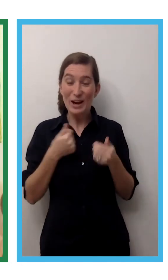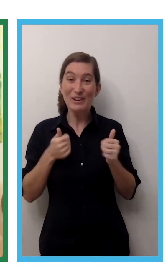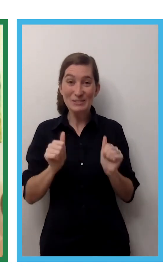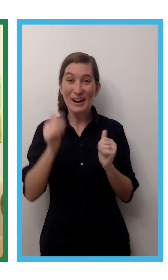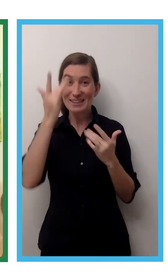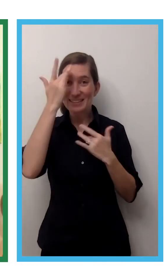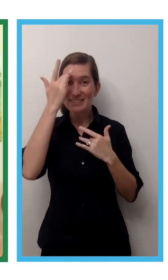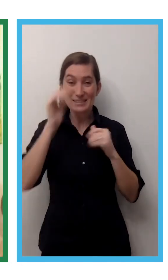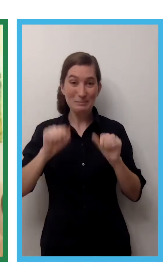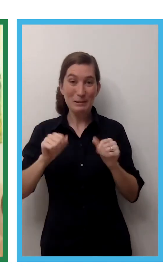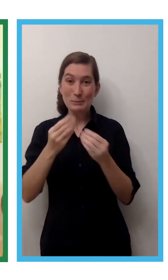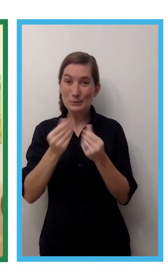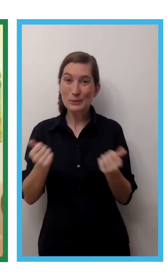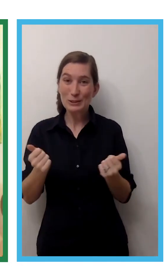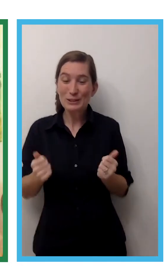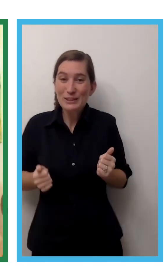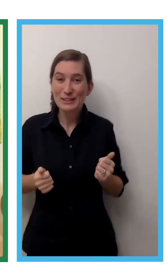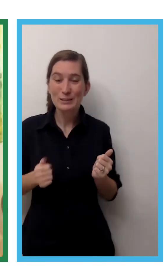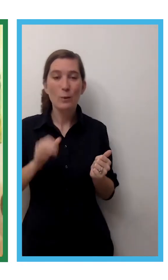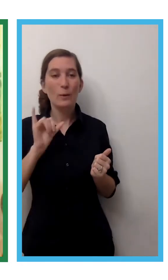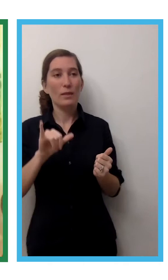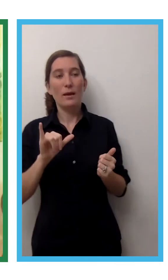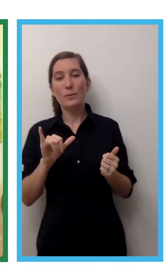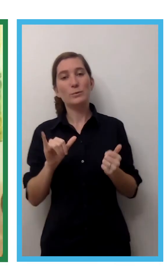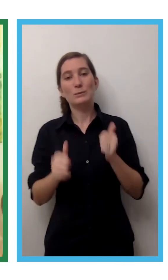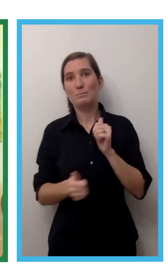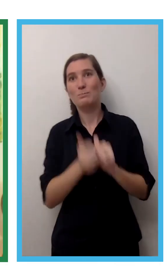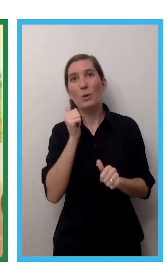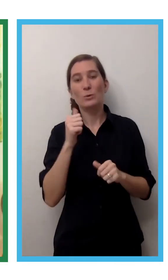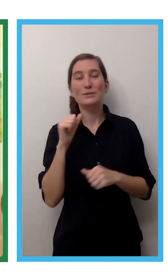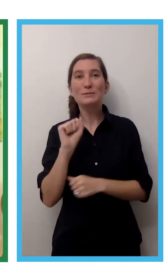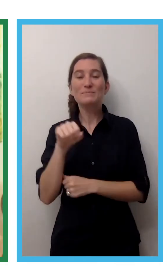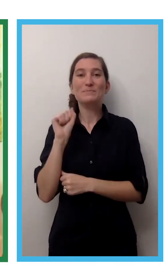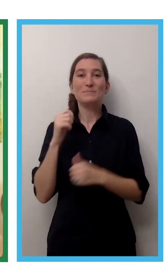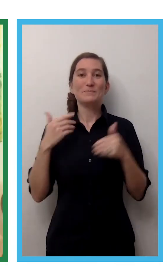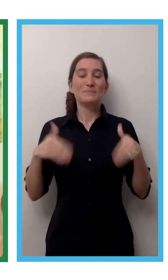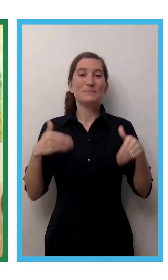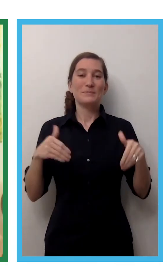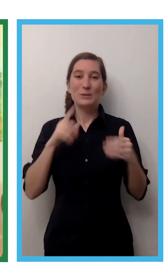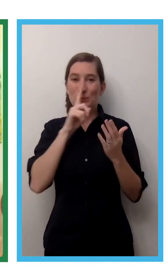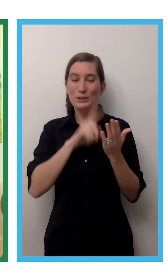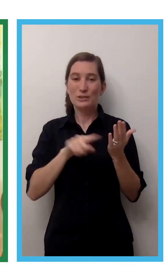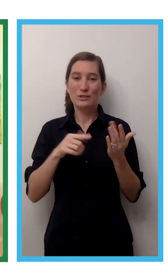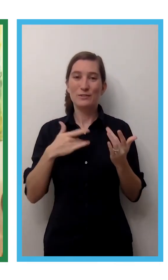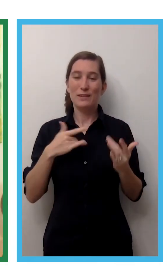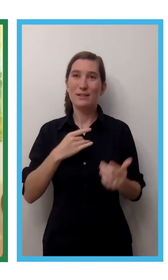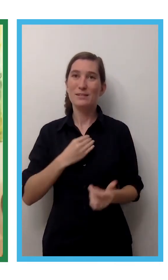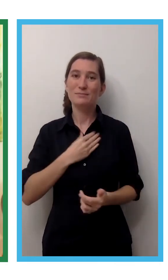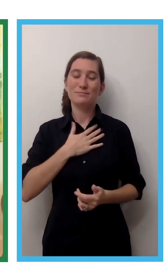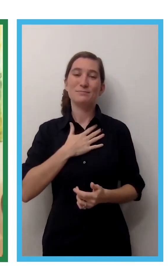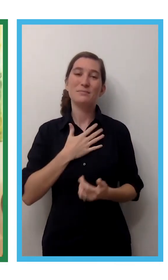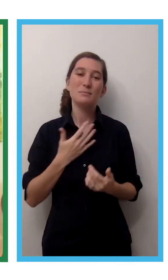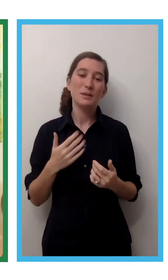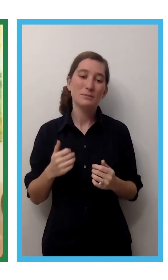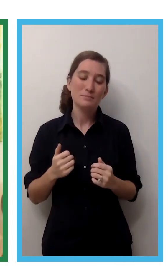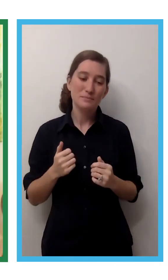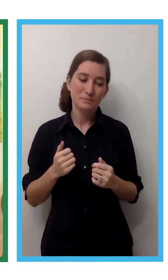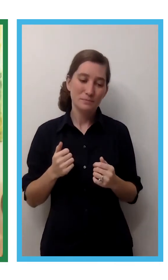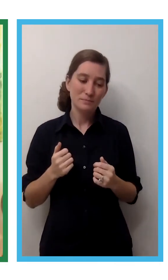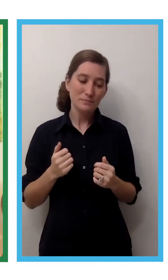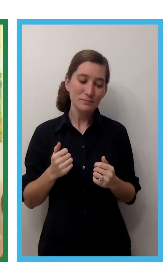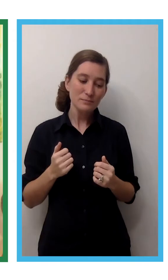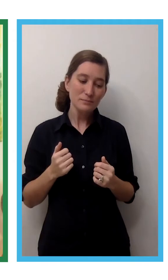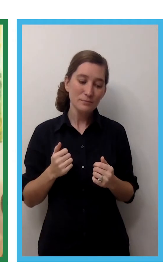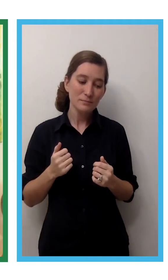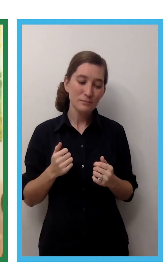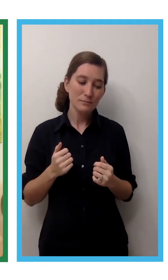had. But aside from that, I would say, you know, information, research that I've been a part of where we've